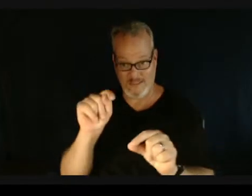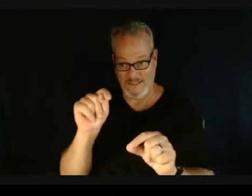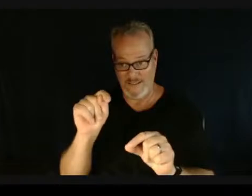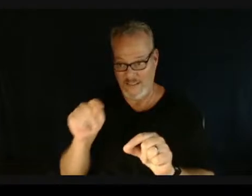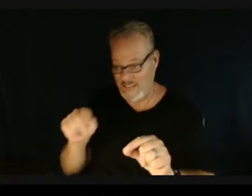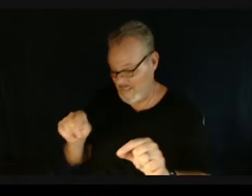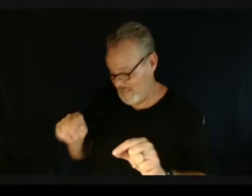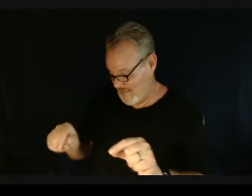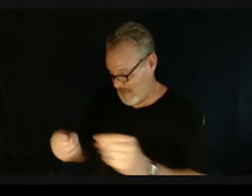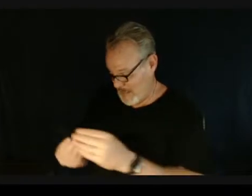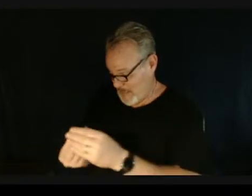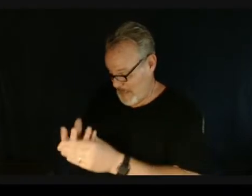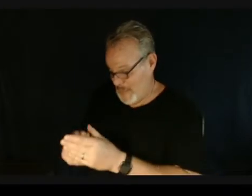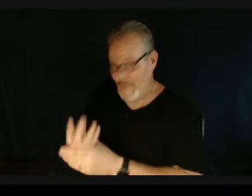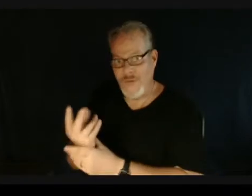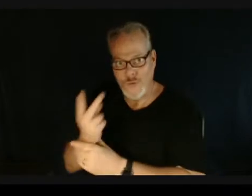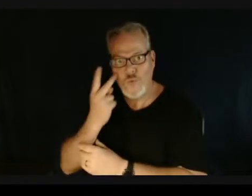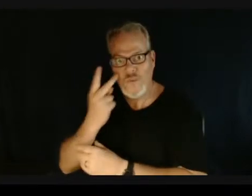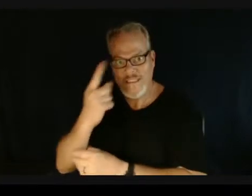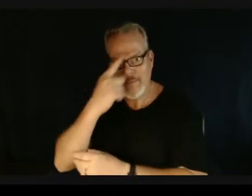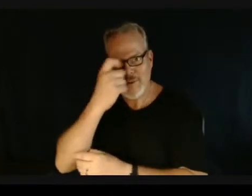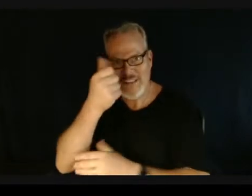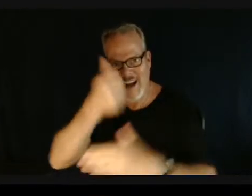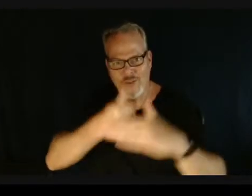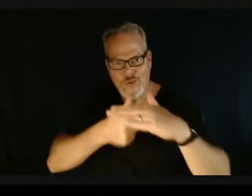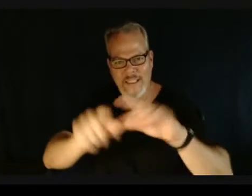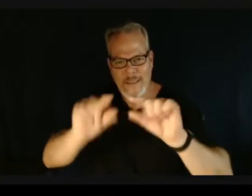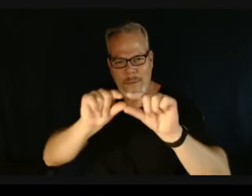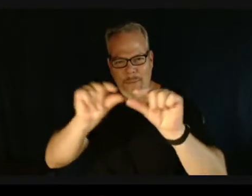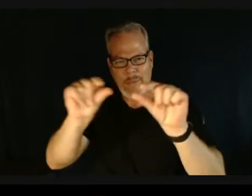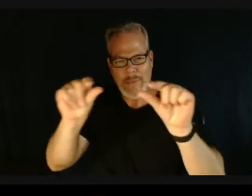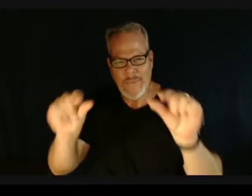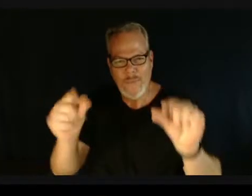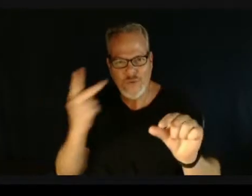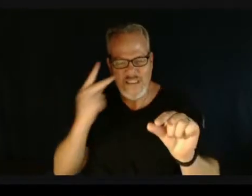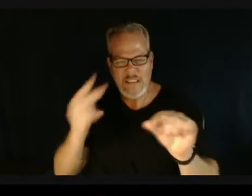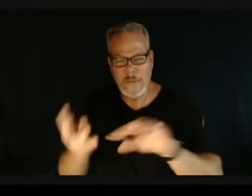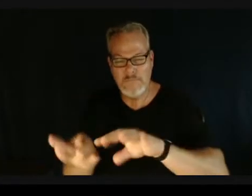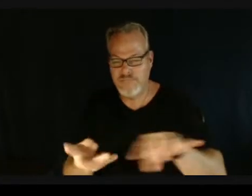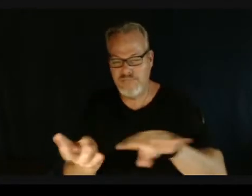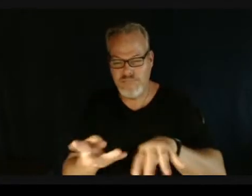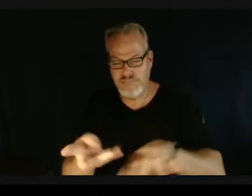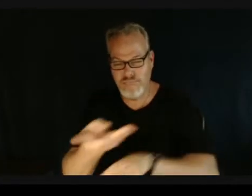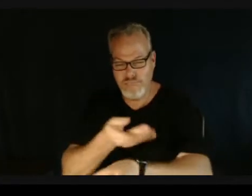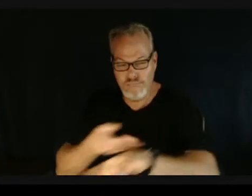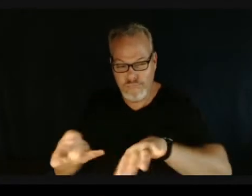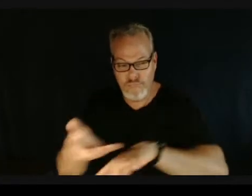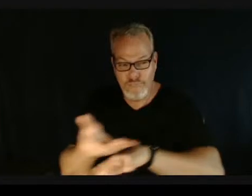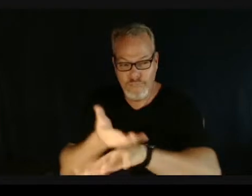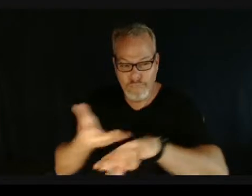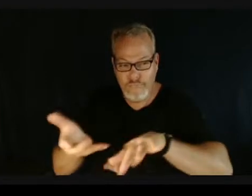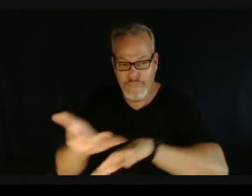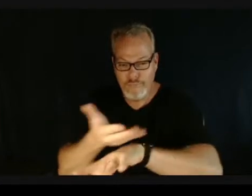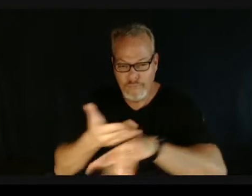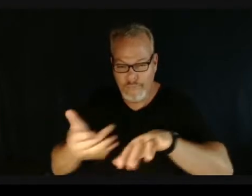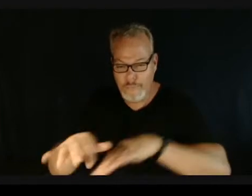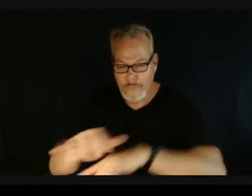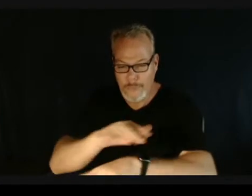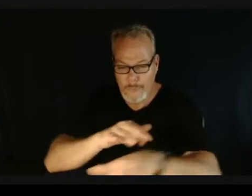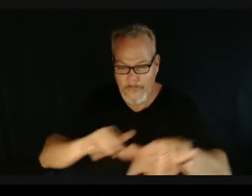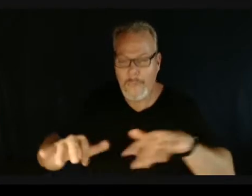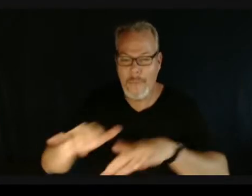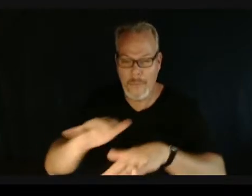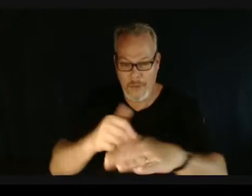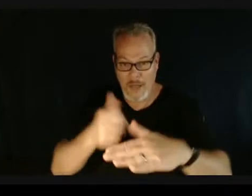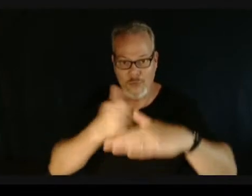shouldn't be surprising because we see lava is actually injecting under the crust before it shoots a fountain out, in fact, right here. So that's pretty interesting note